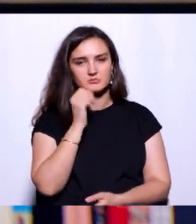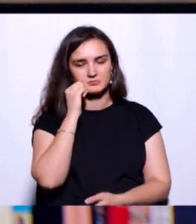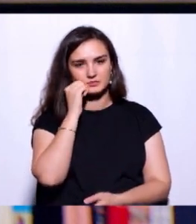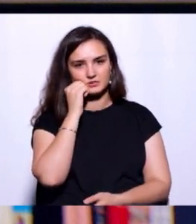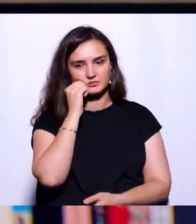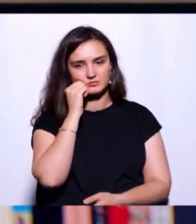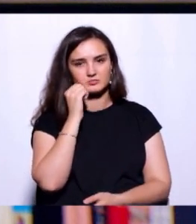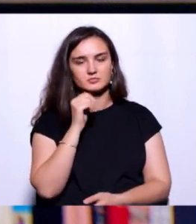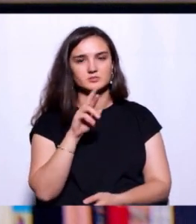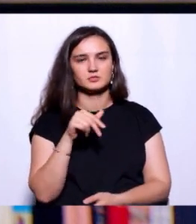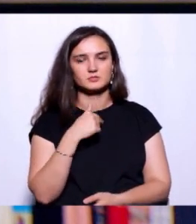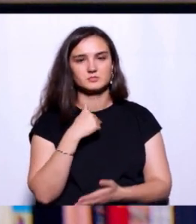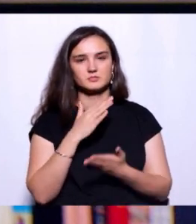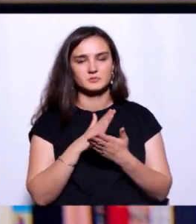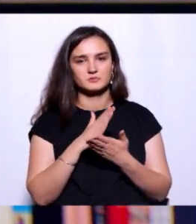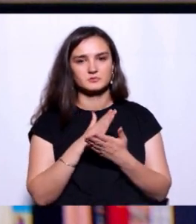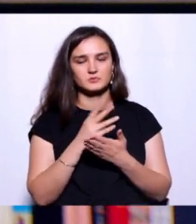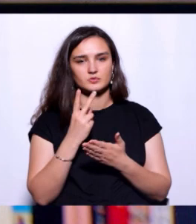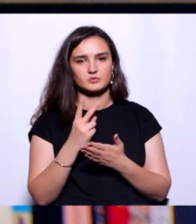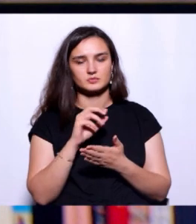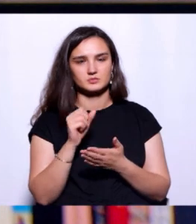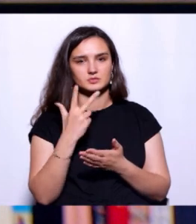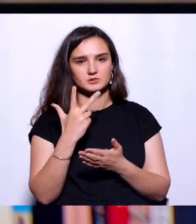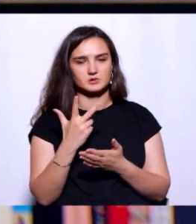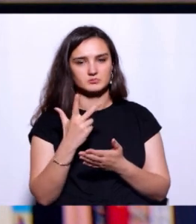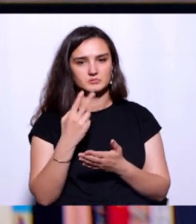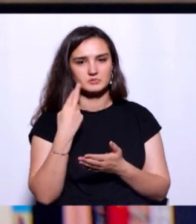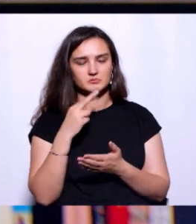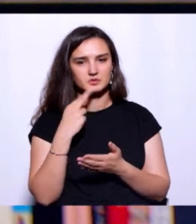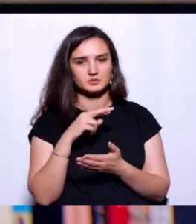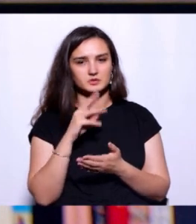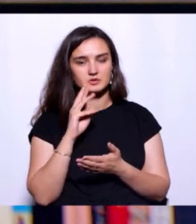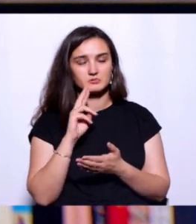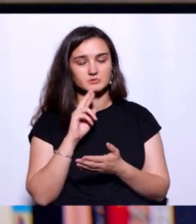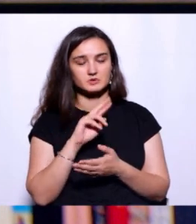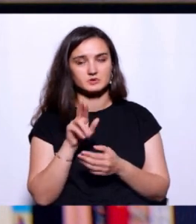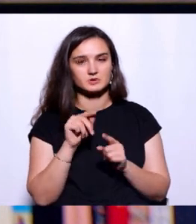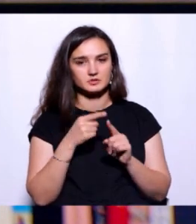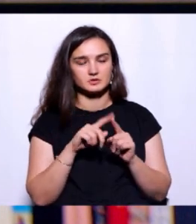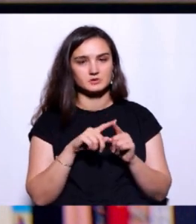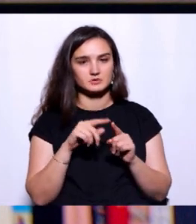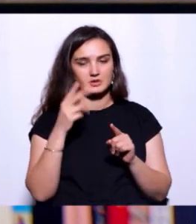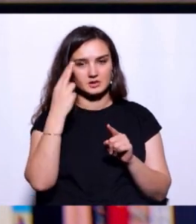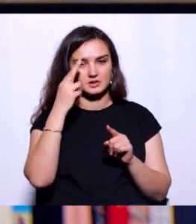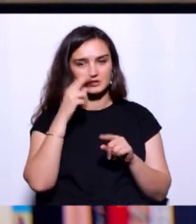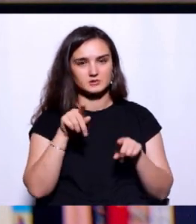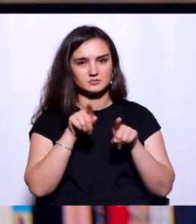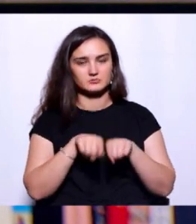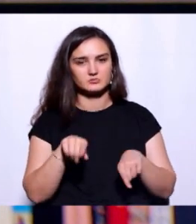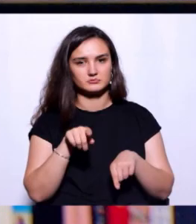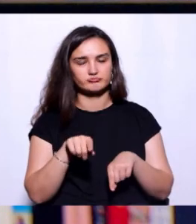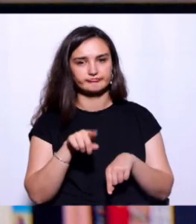grandmother, and I have two or three aunts, and a couple of uncles,